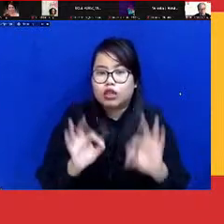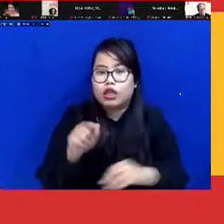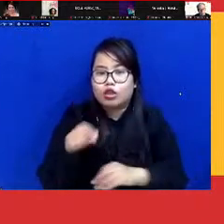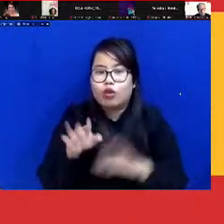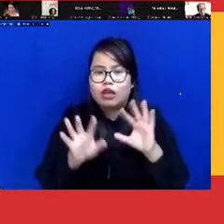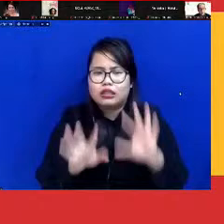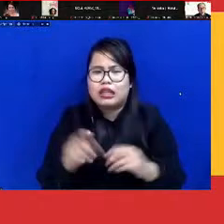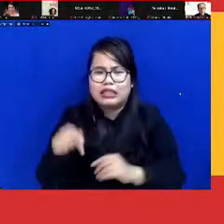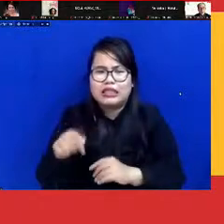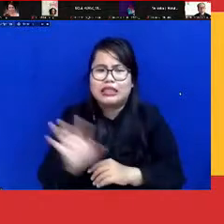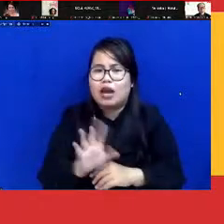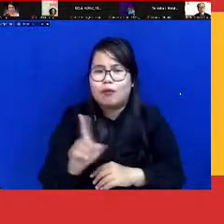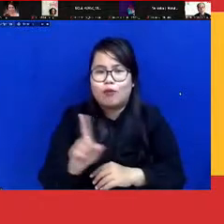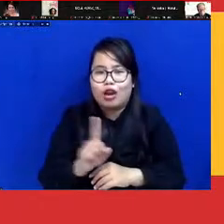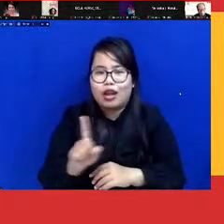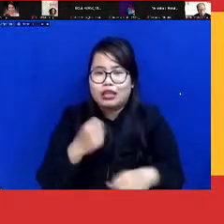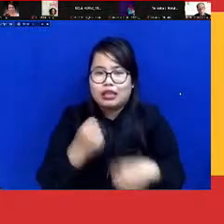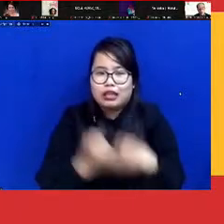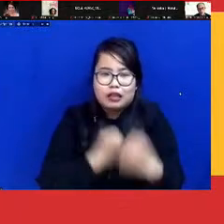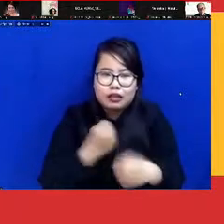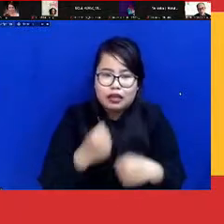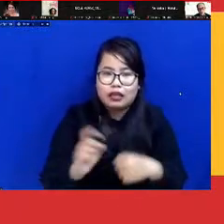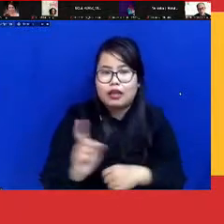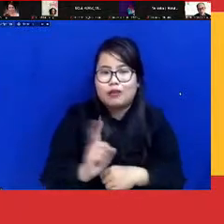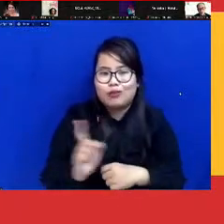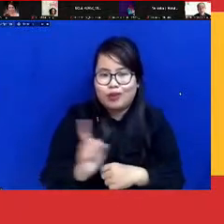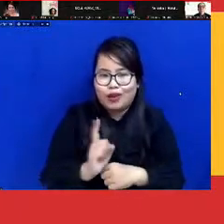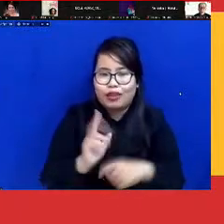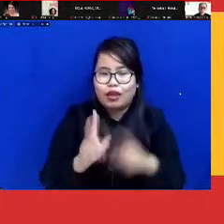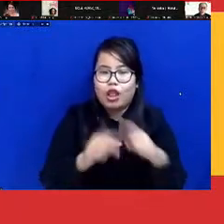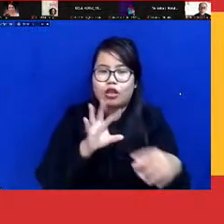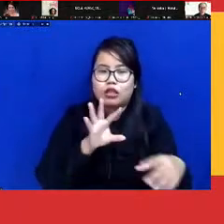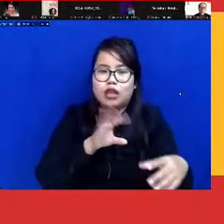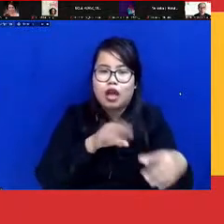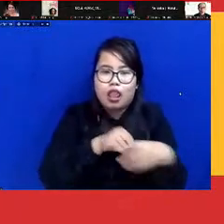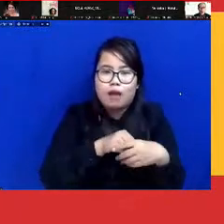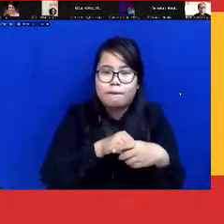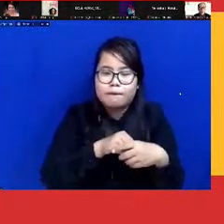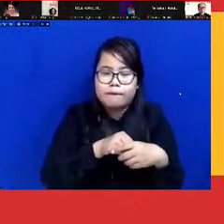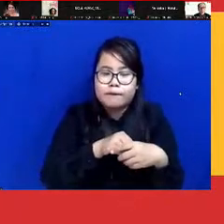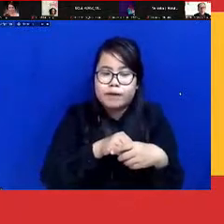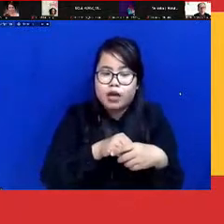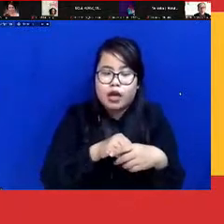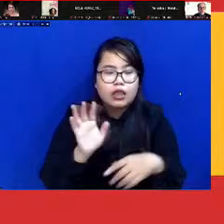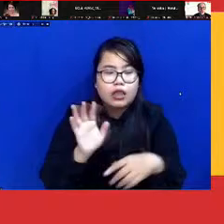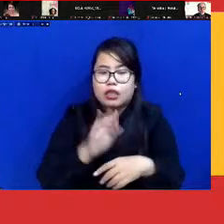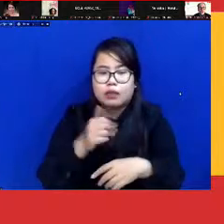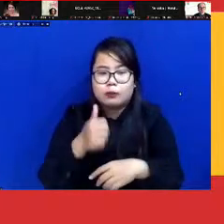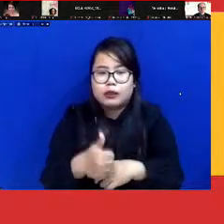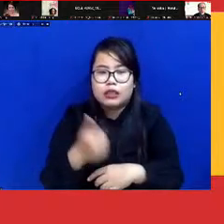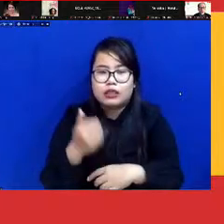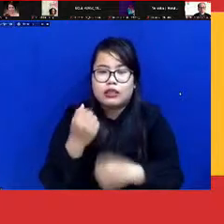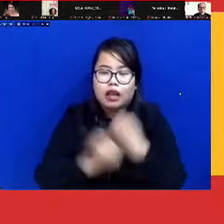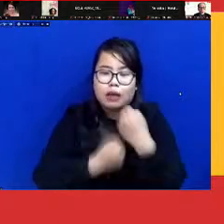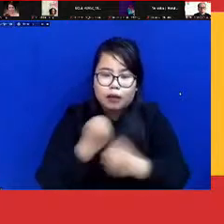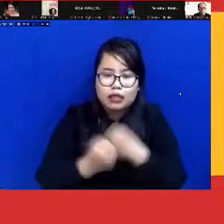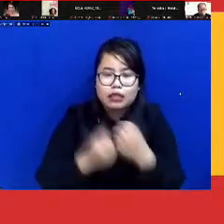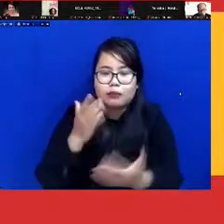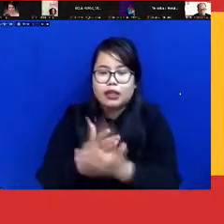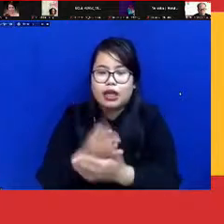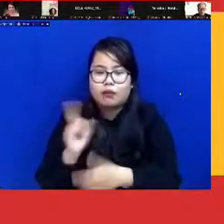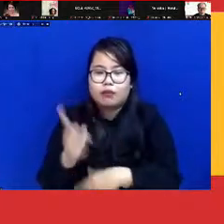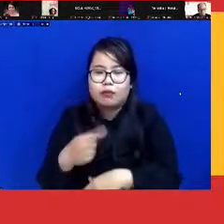in the government policies. But still, meeting together in the